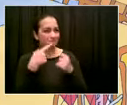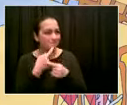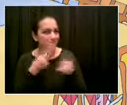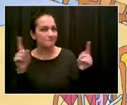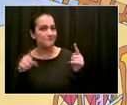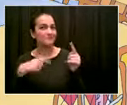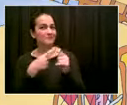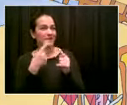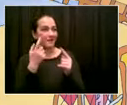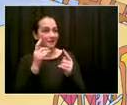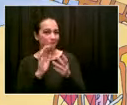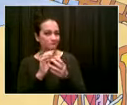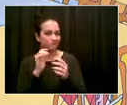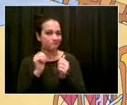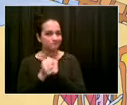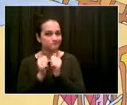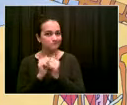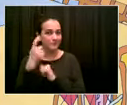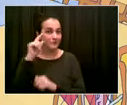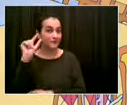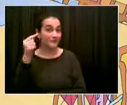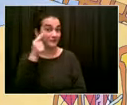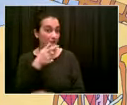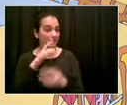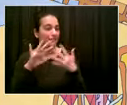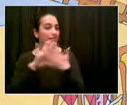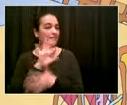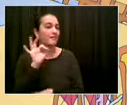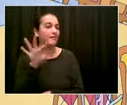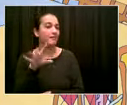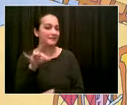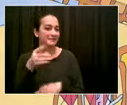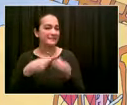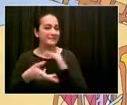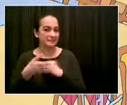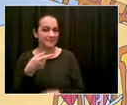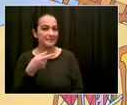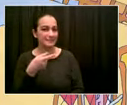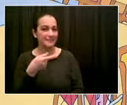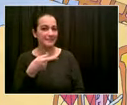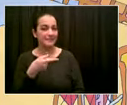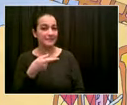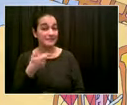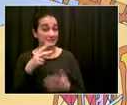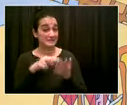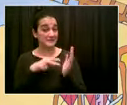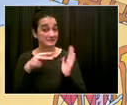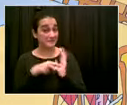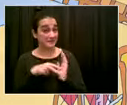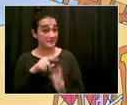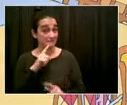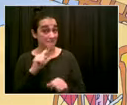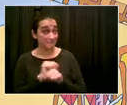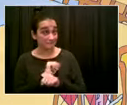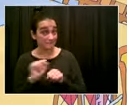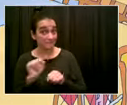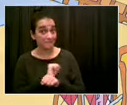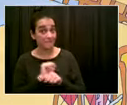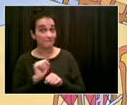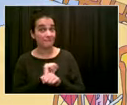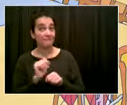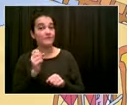your part? Did you pull a bait and switch with them, or was the agreement with MSNBC all along that you would have something to say